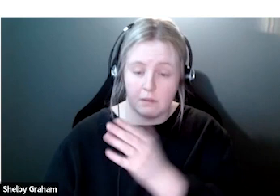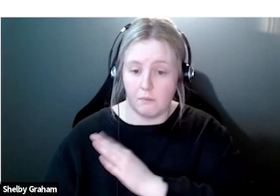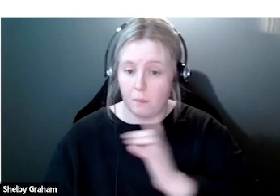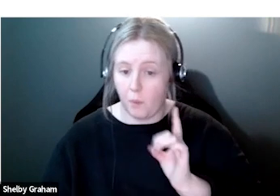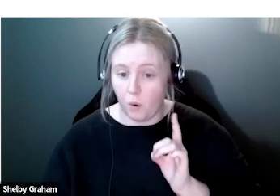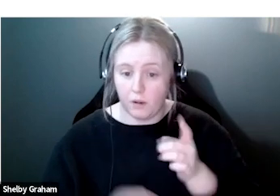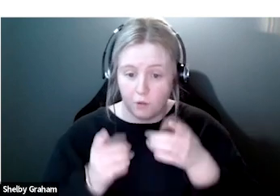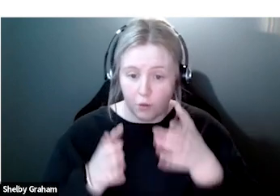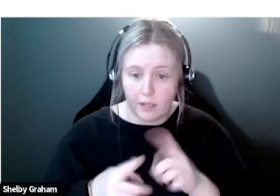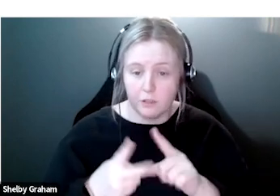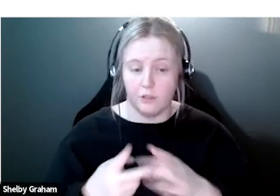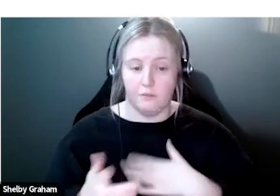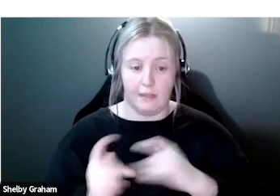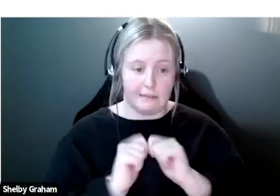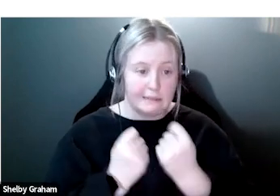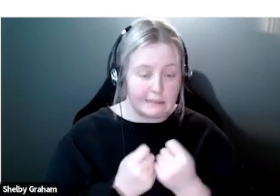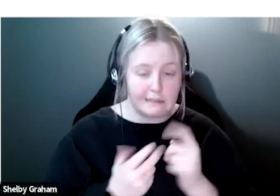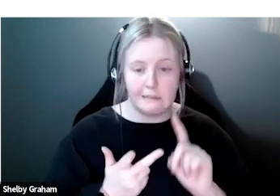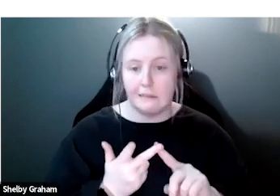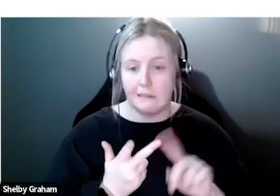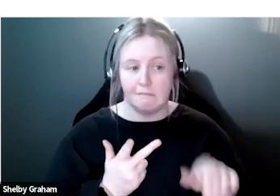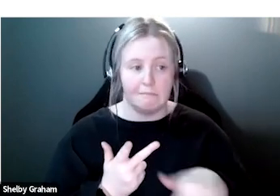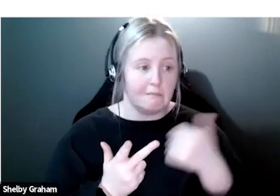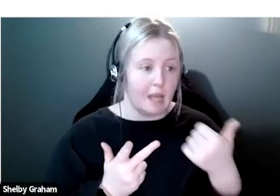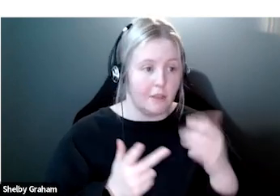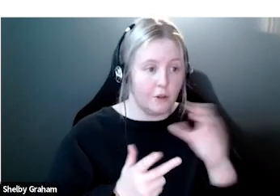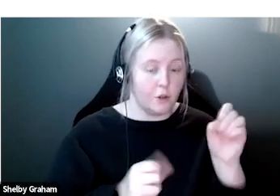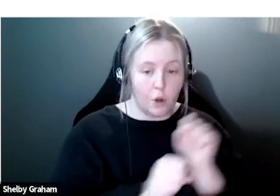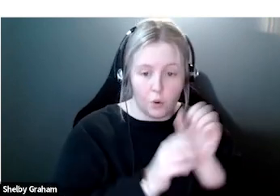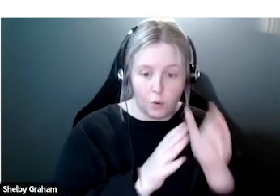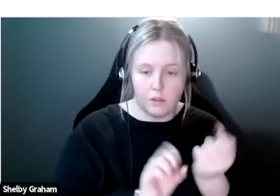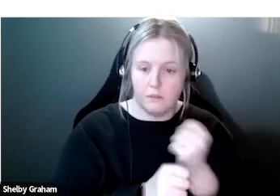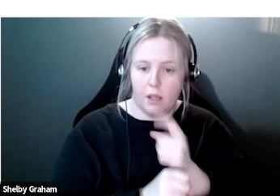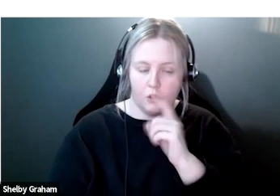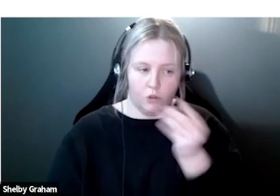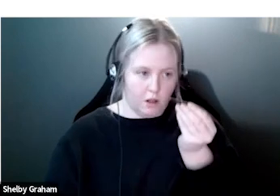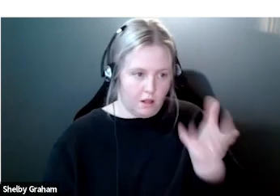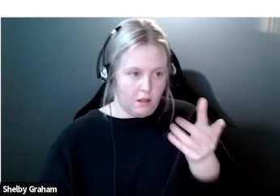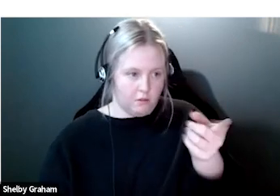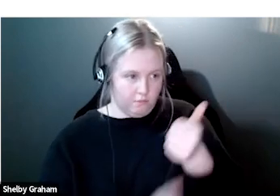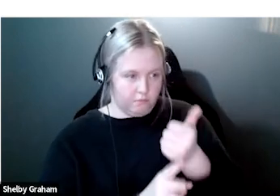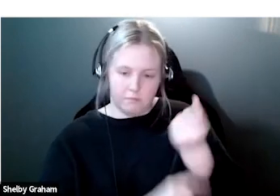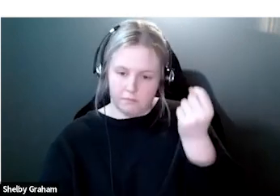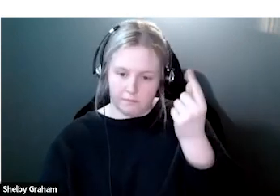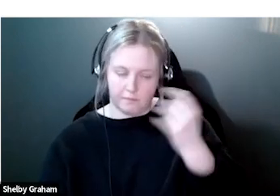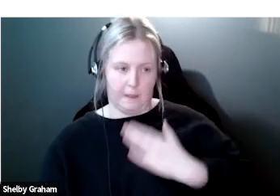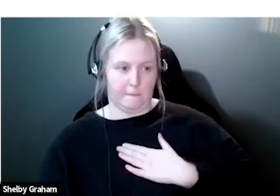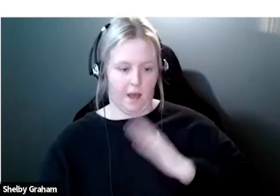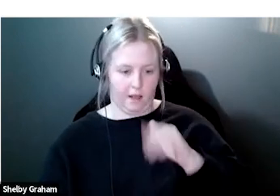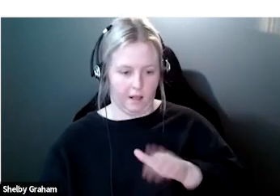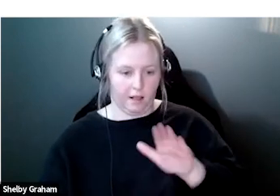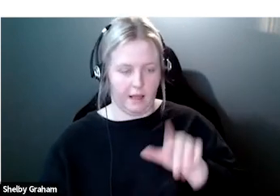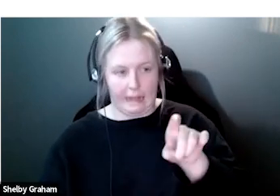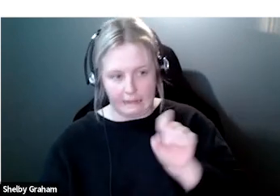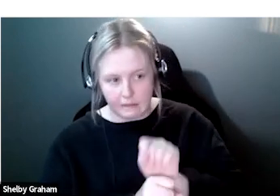teams that I support with other team members, that they have an understanding of that ebb and that flow, and that I need to work from home, and